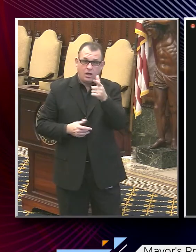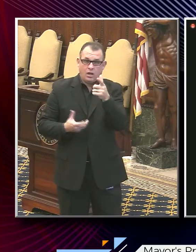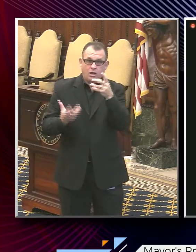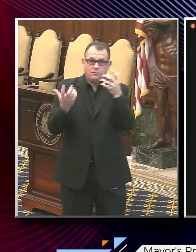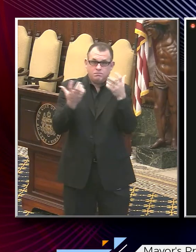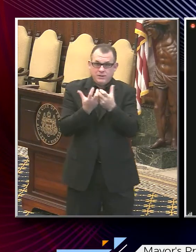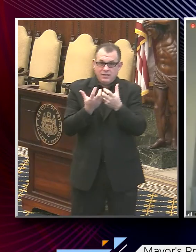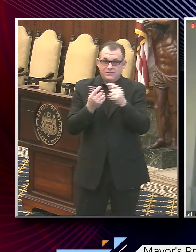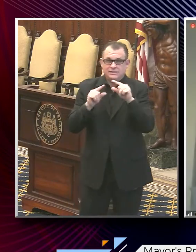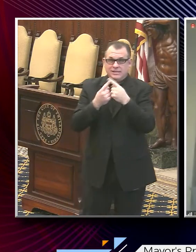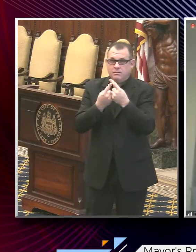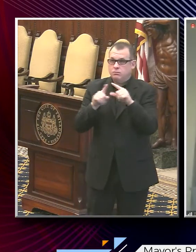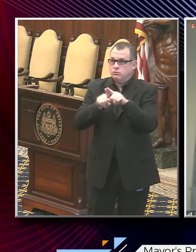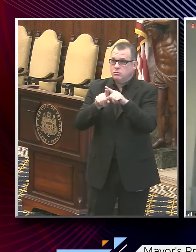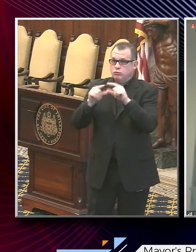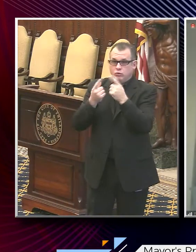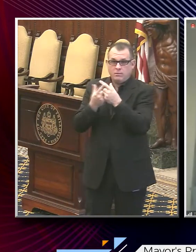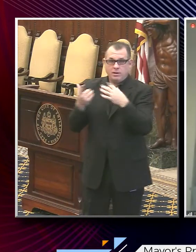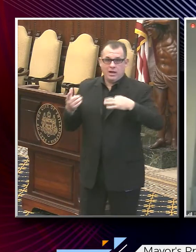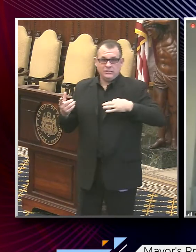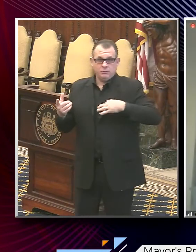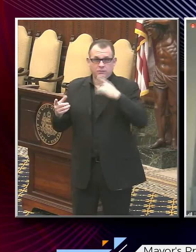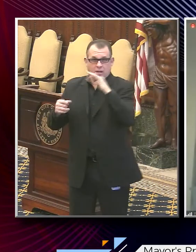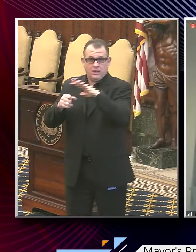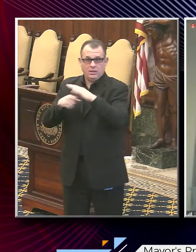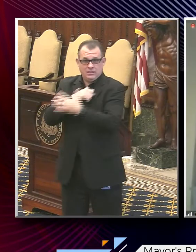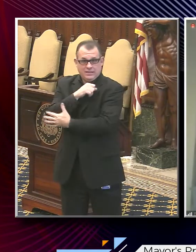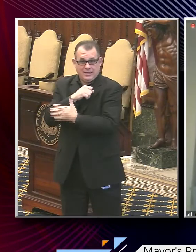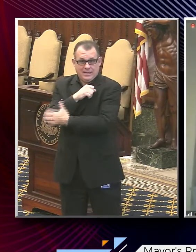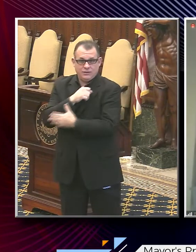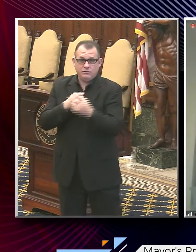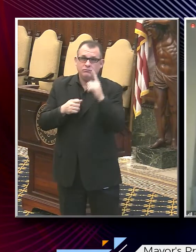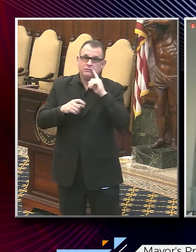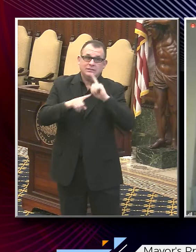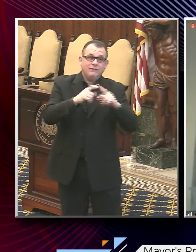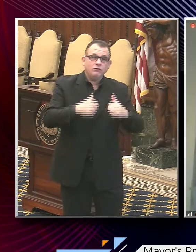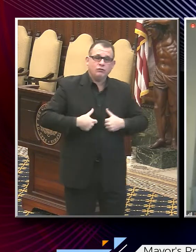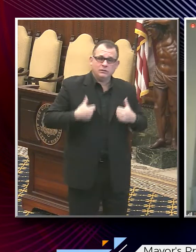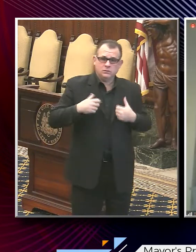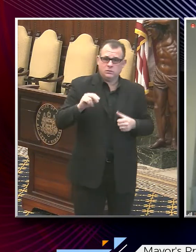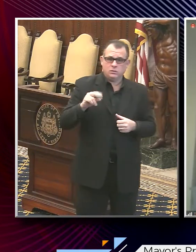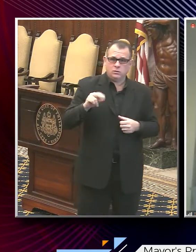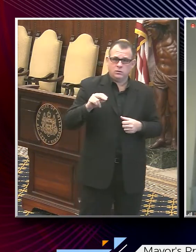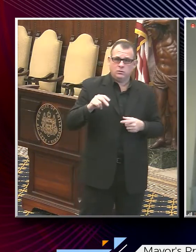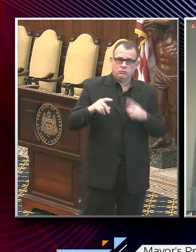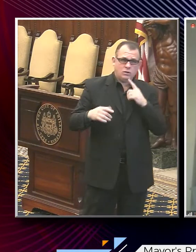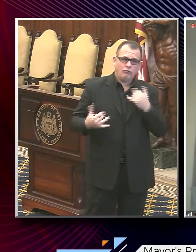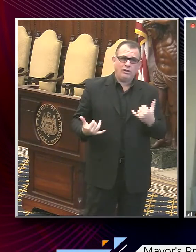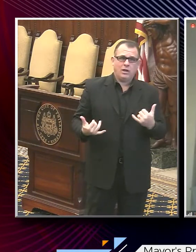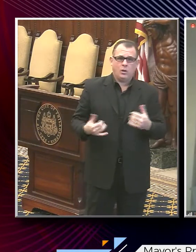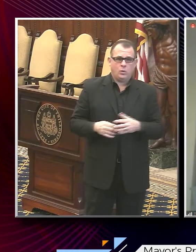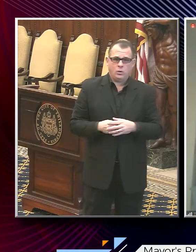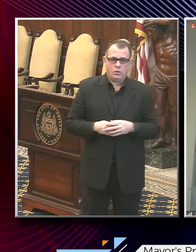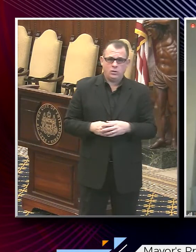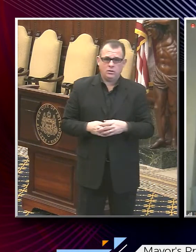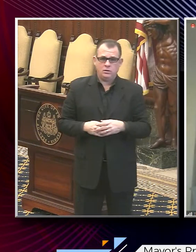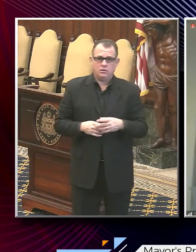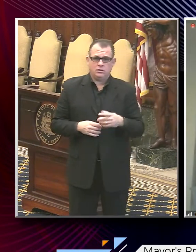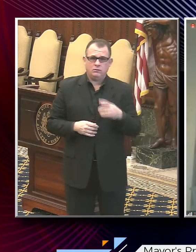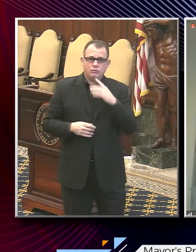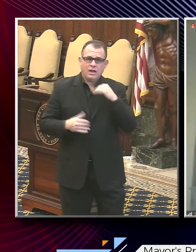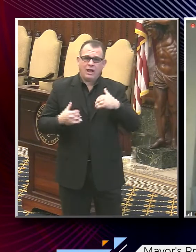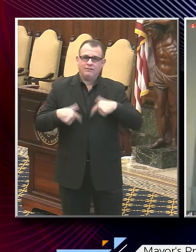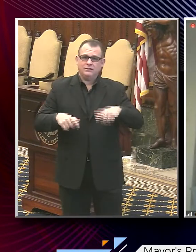else? So we are not requiring proof of residence now to be vaccinated. We're trying to have this